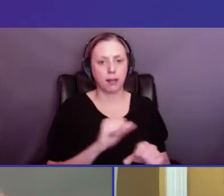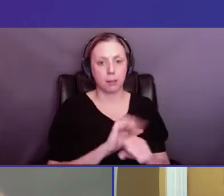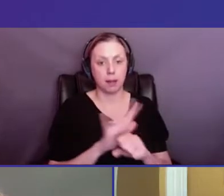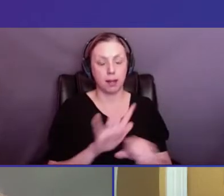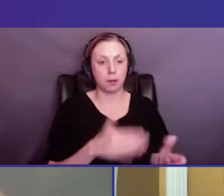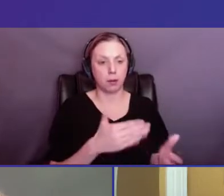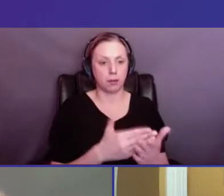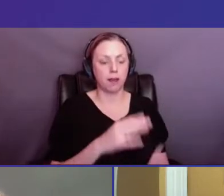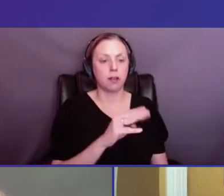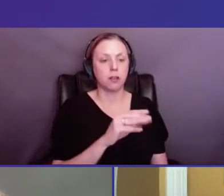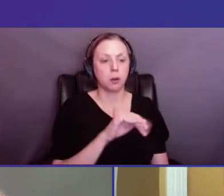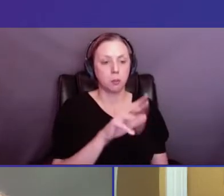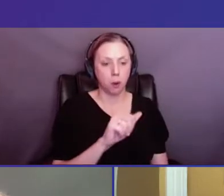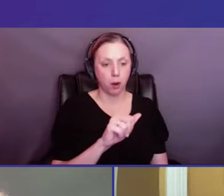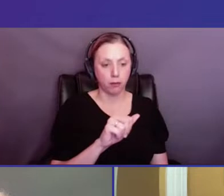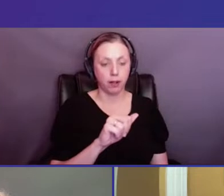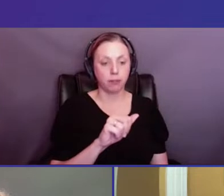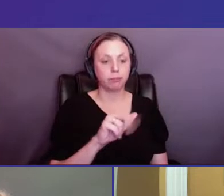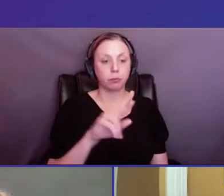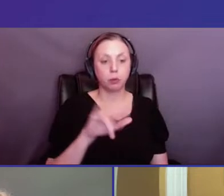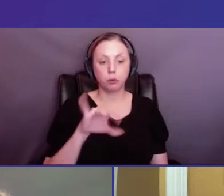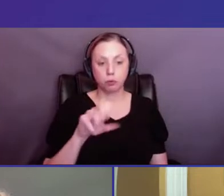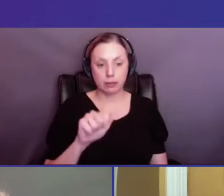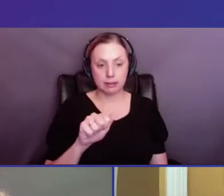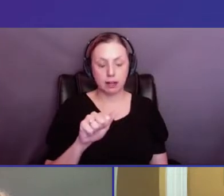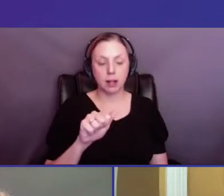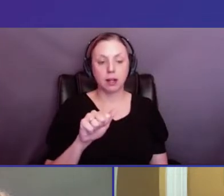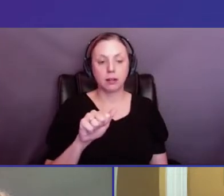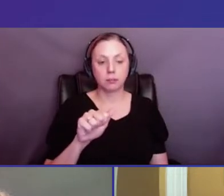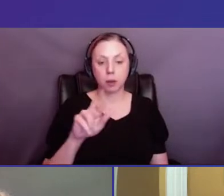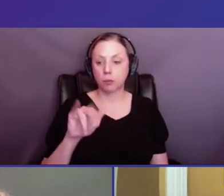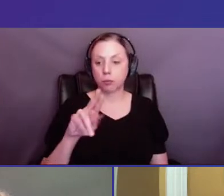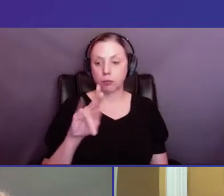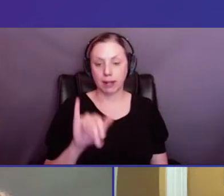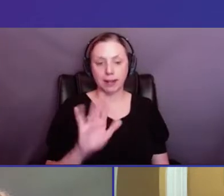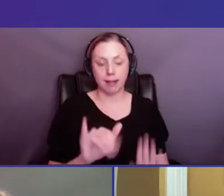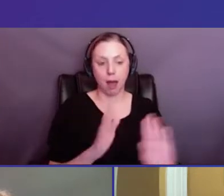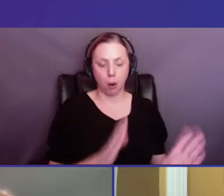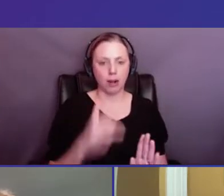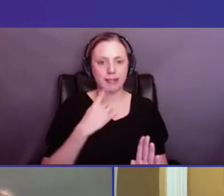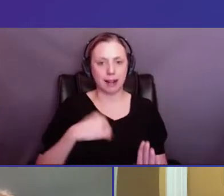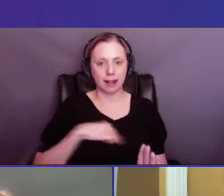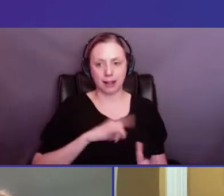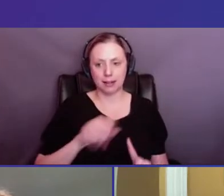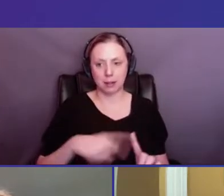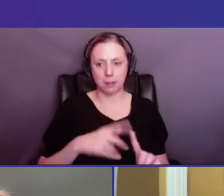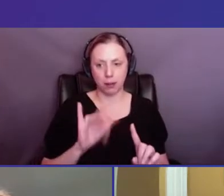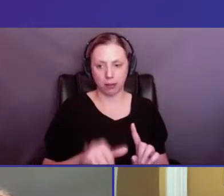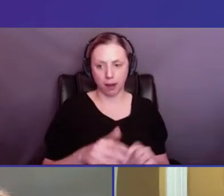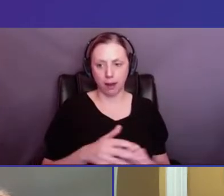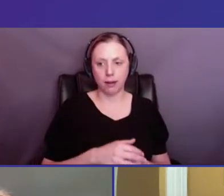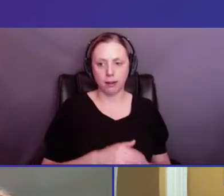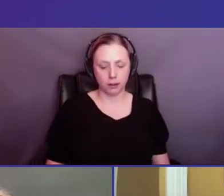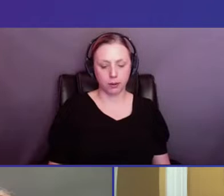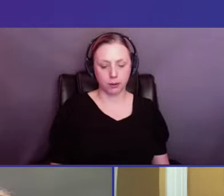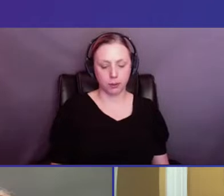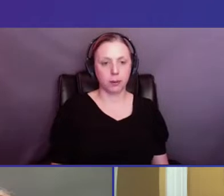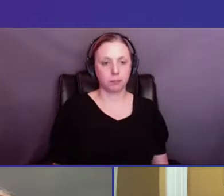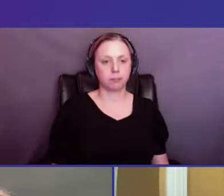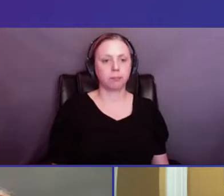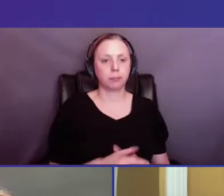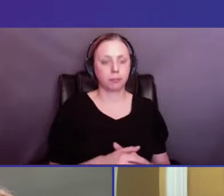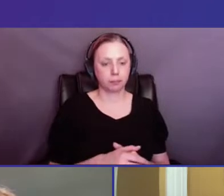that order. Why don't you introduce yourselves and then tell us a little bit about the programs that you were a part of